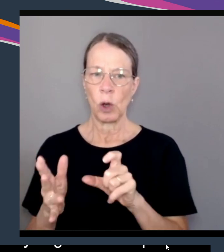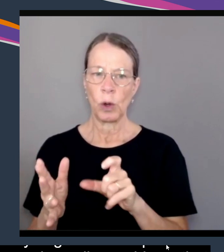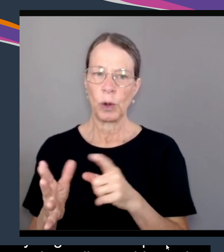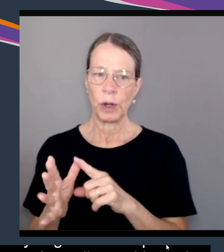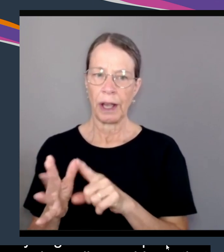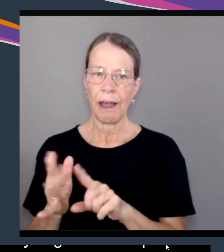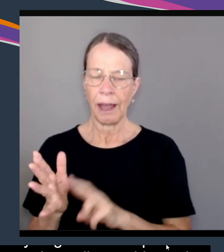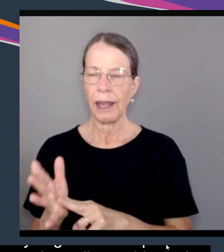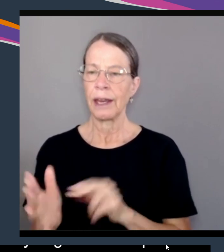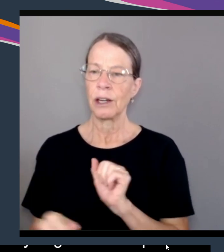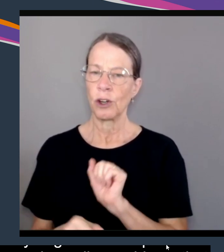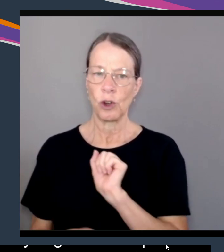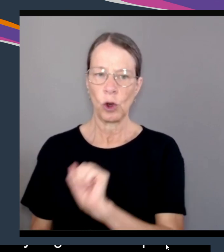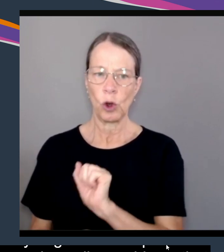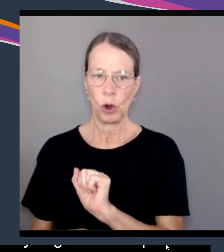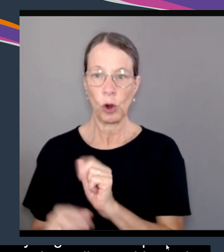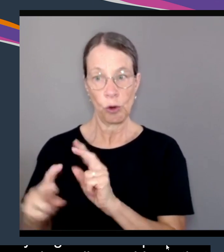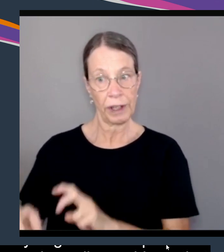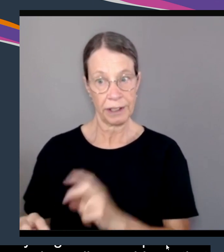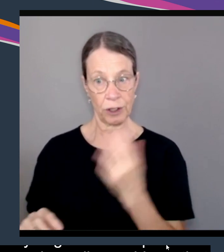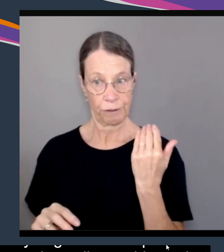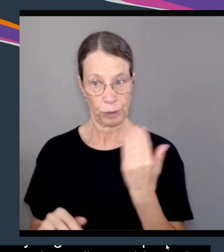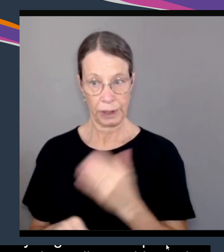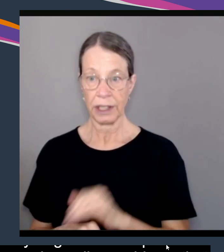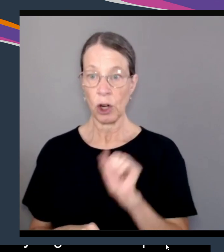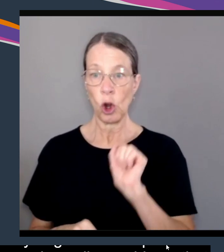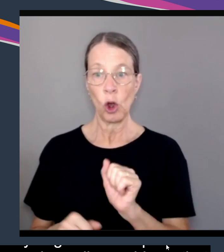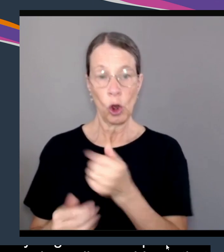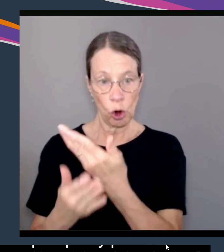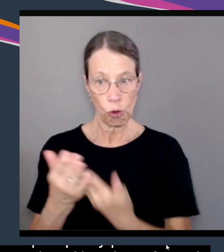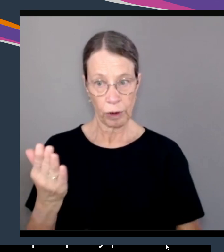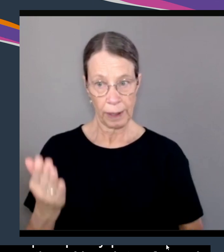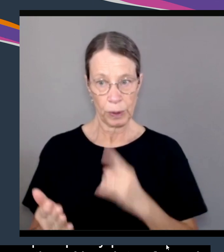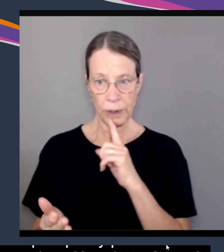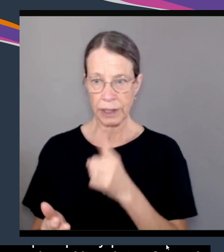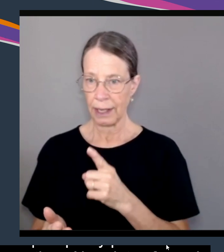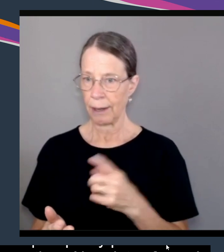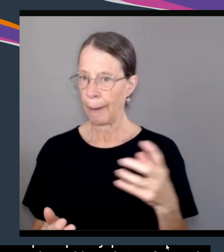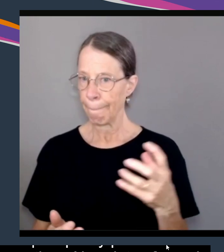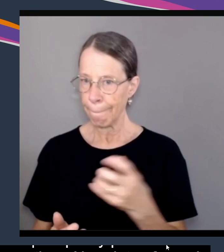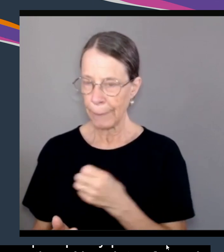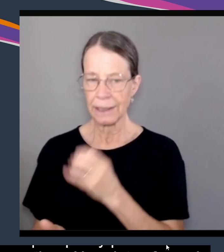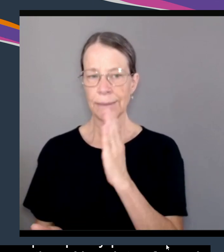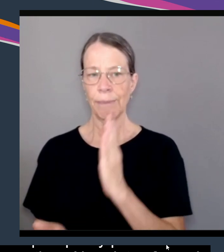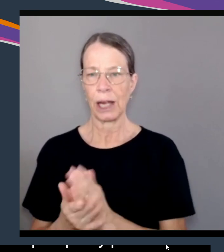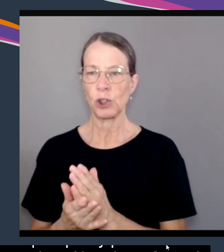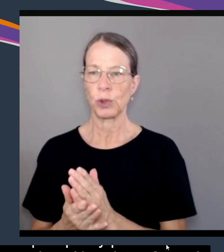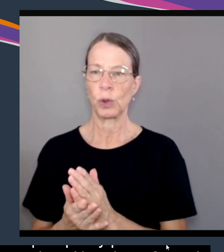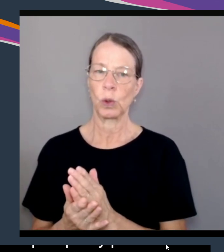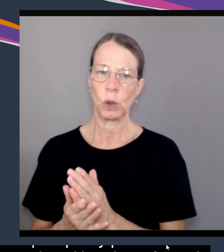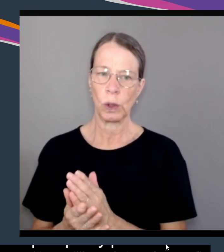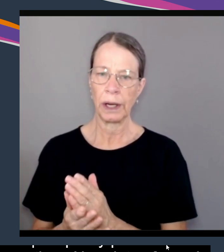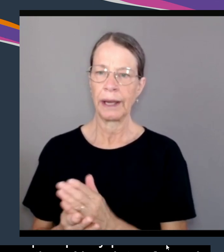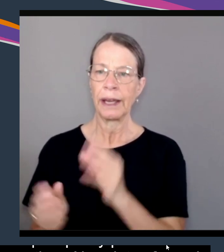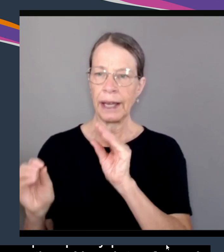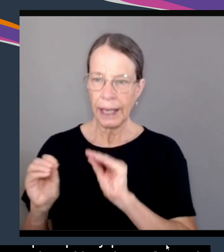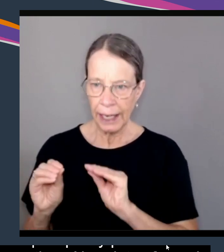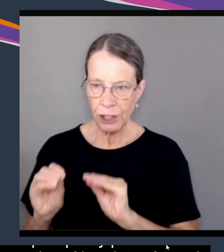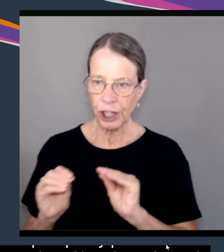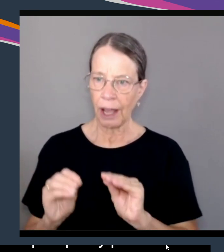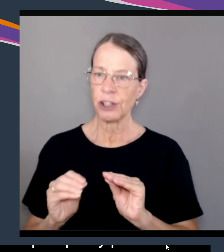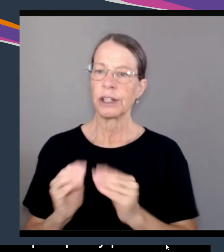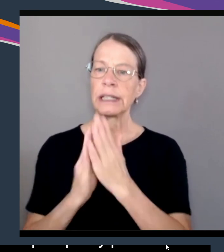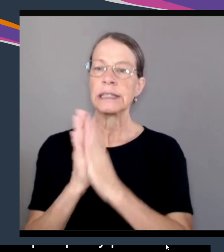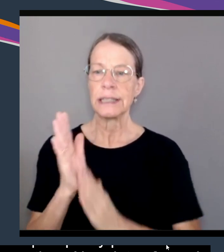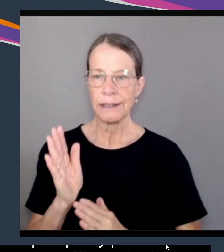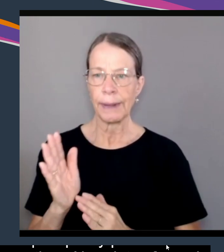across Australia, and her report stressed the need to ensure that educationally disadvantaged groups have equal access and opportunity to higher